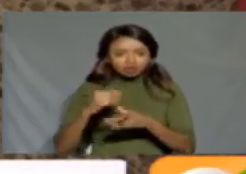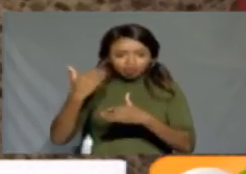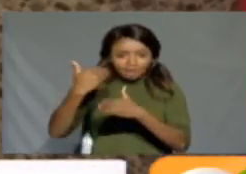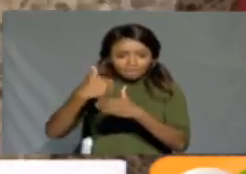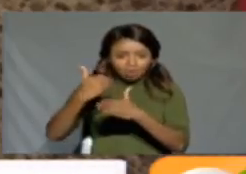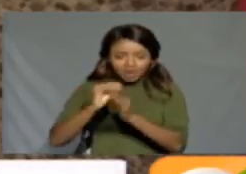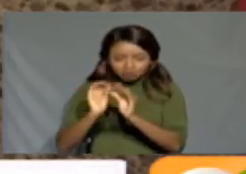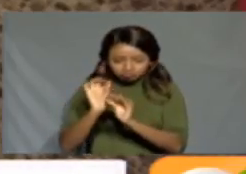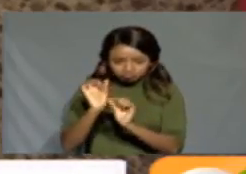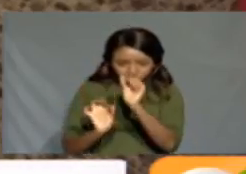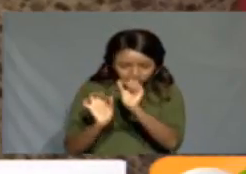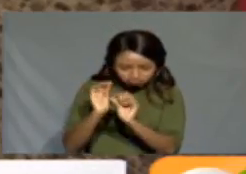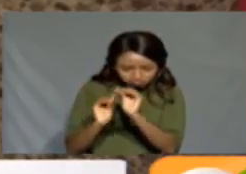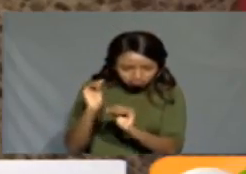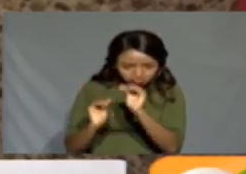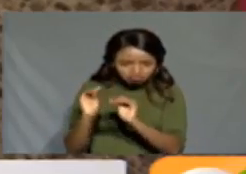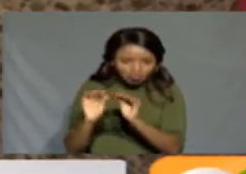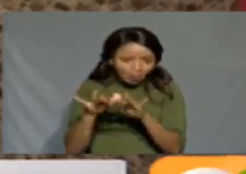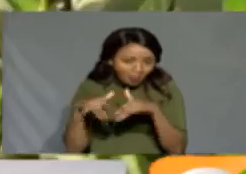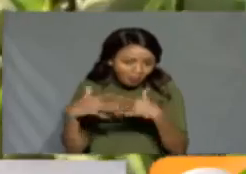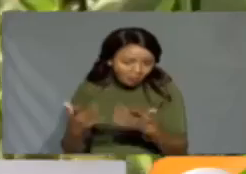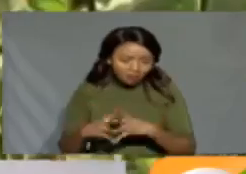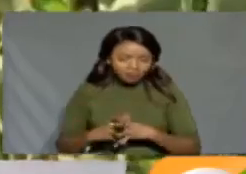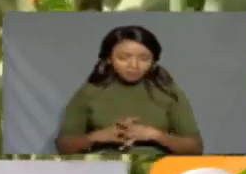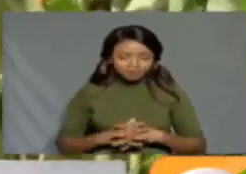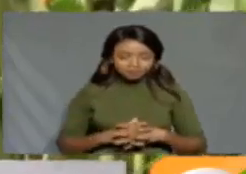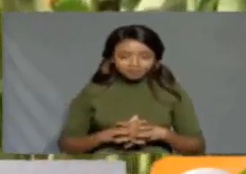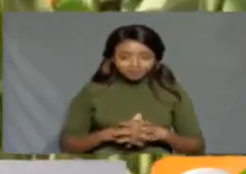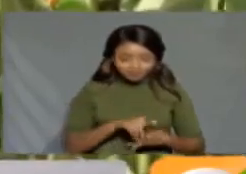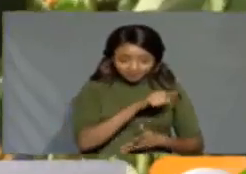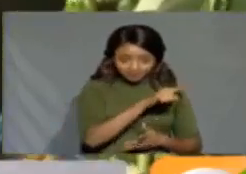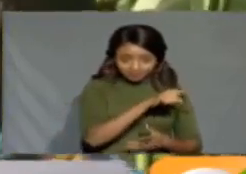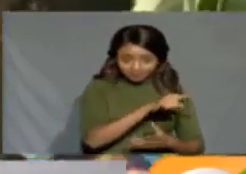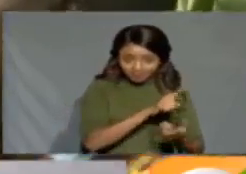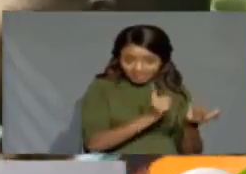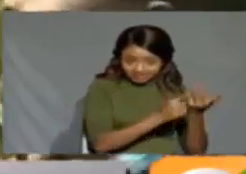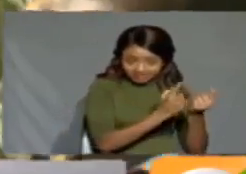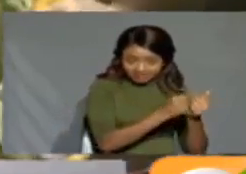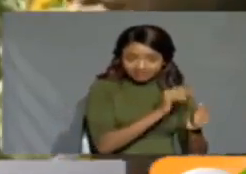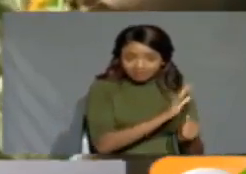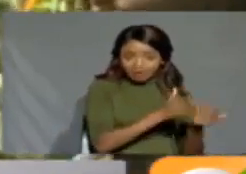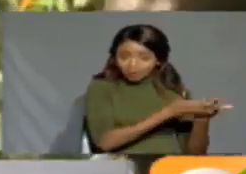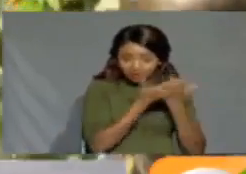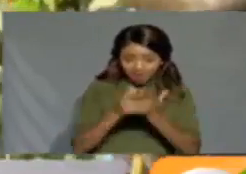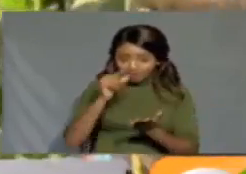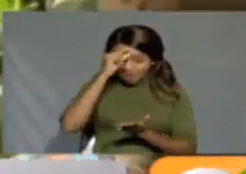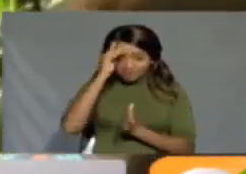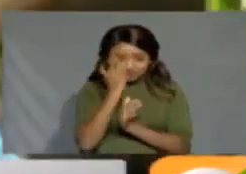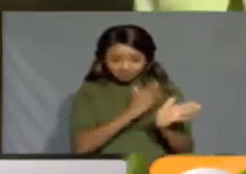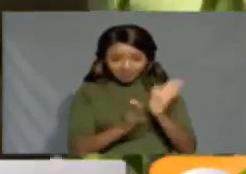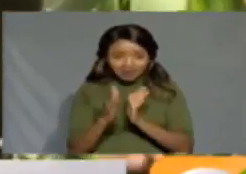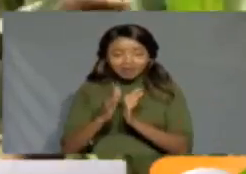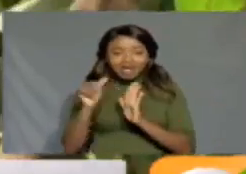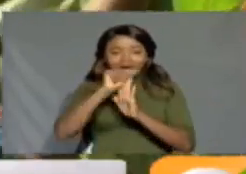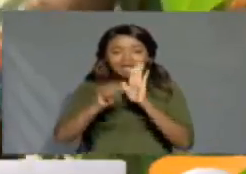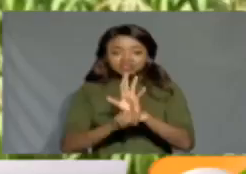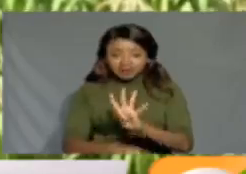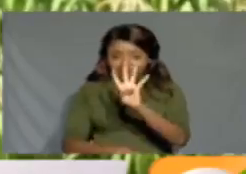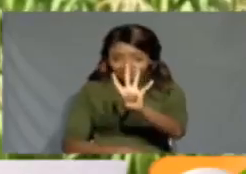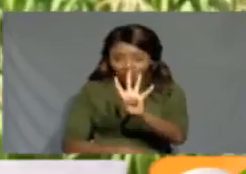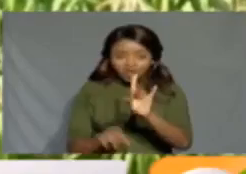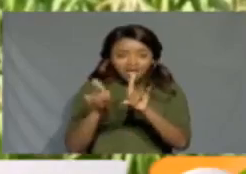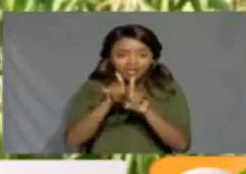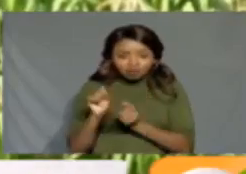at constituency and ward levels. The data may also prove critical for the government in planning its Big Four agenda, as well